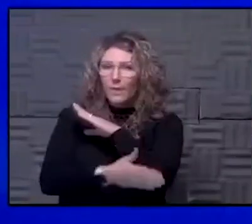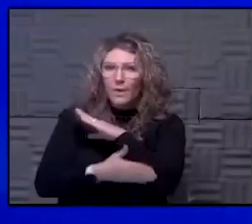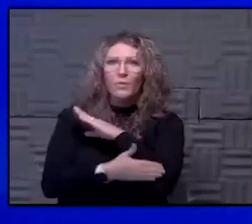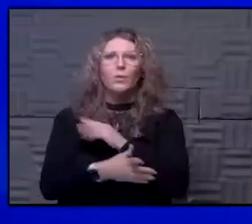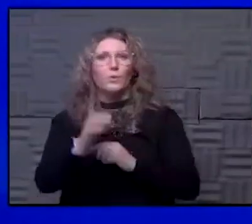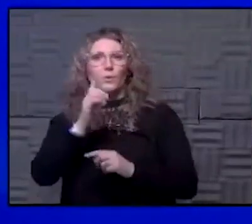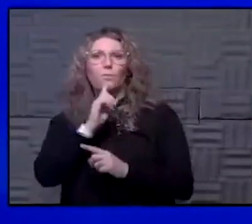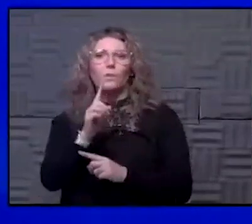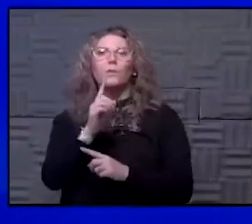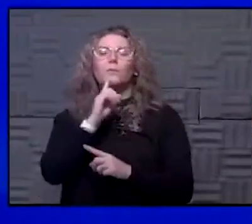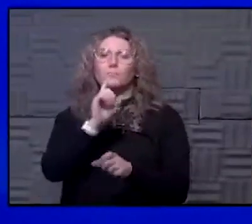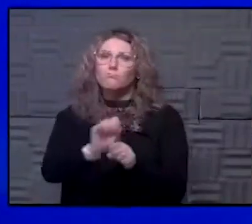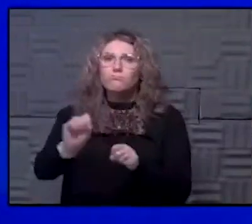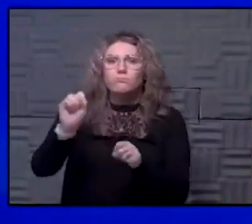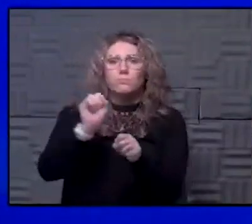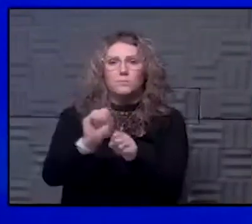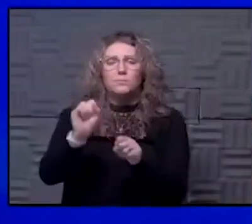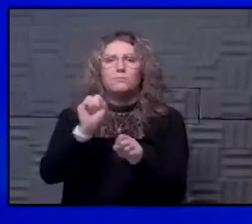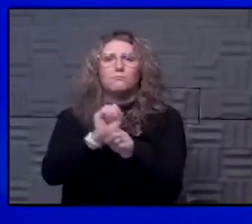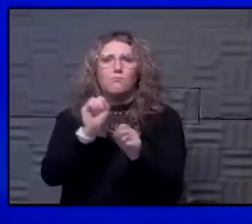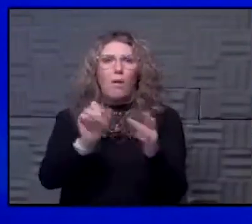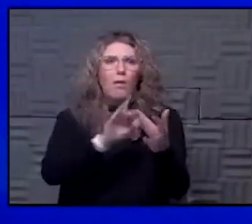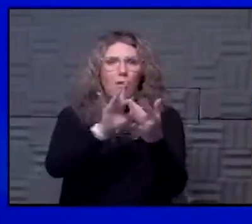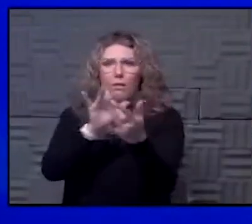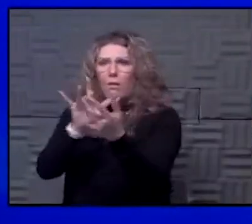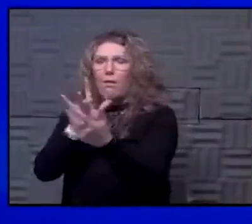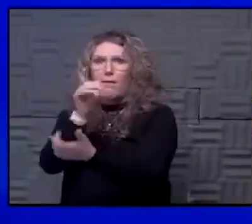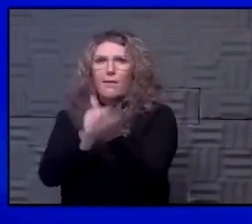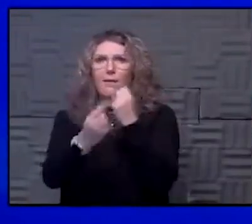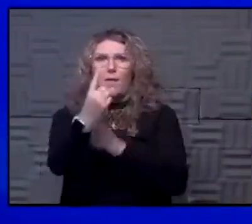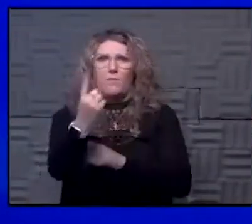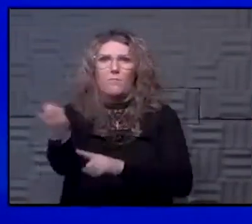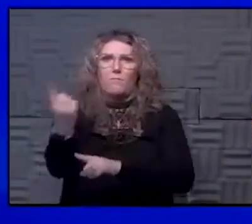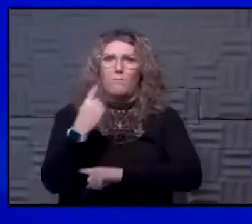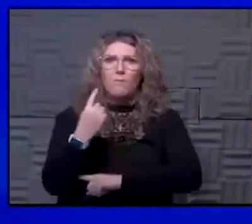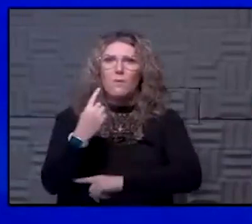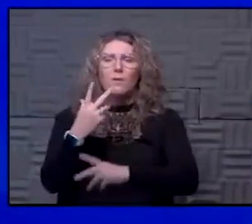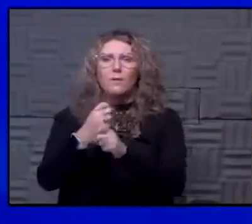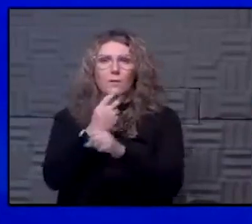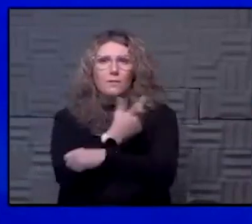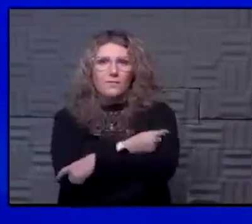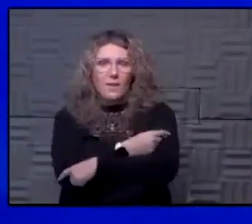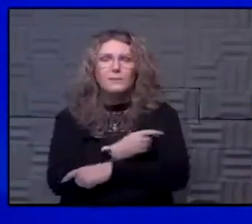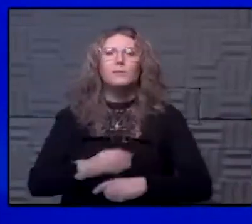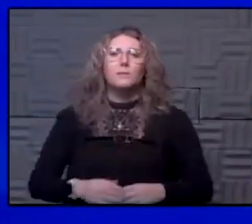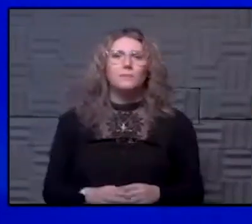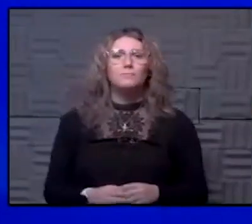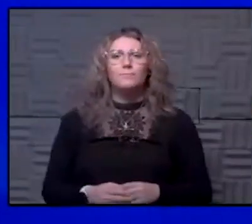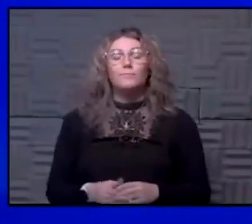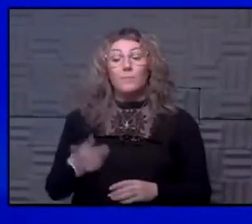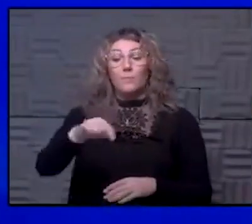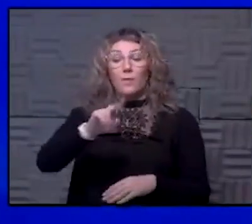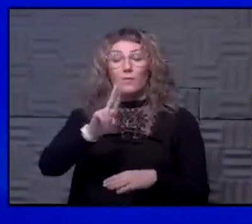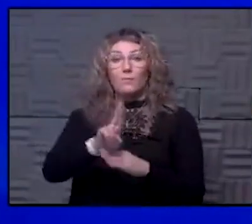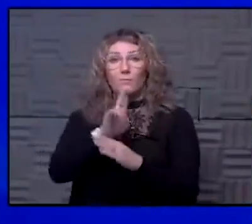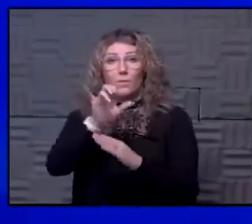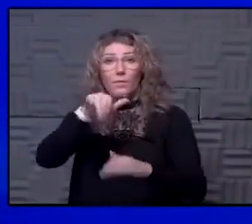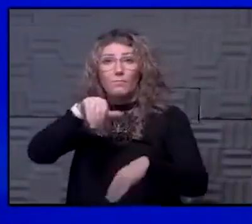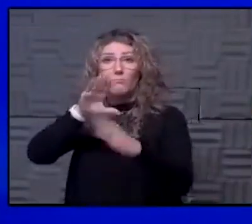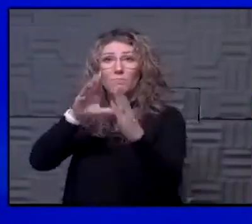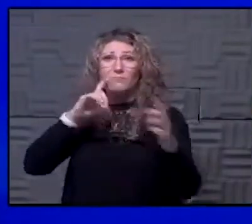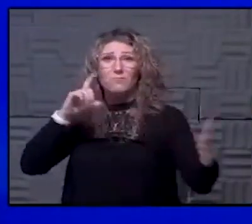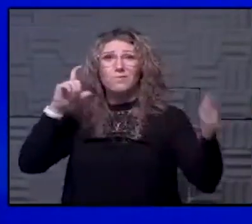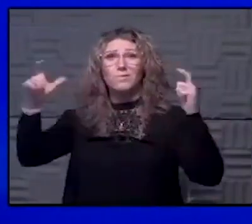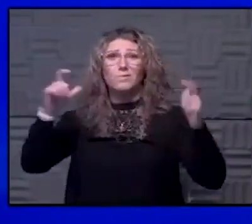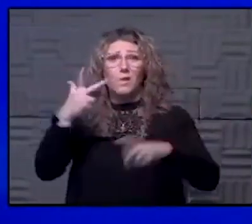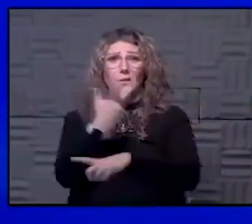County's really worked hard at finding everybody to come up and get a vaccine, and I think that they've used that approach to their mass vaccination